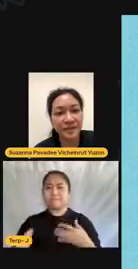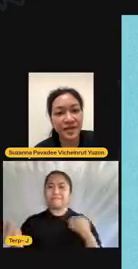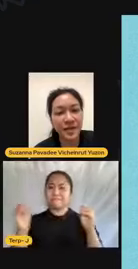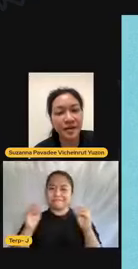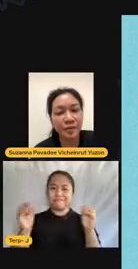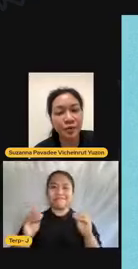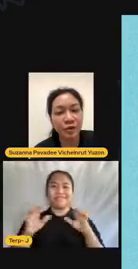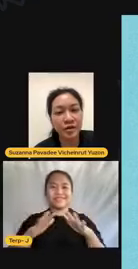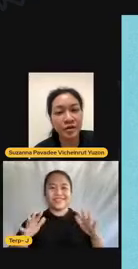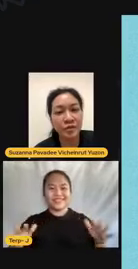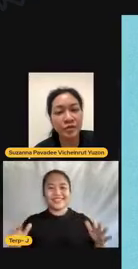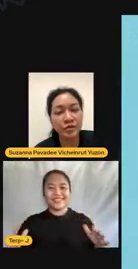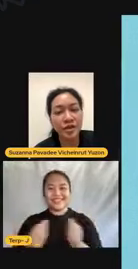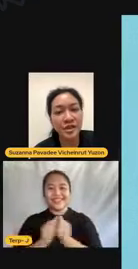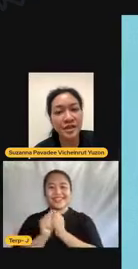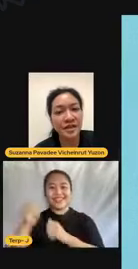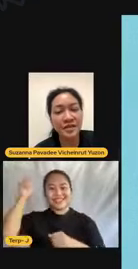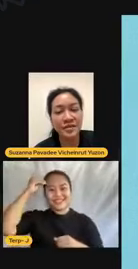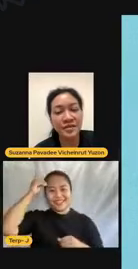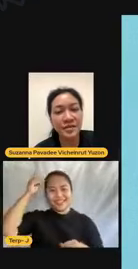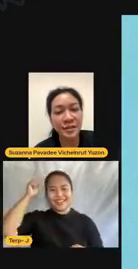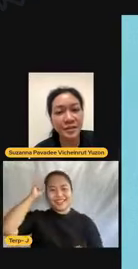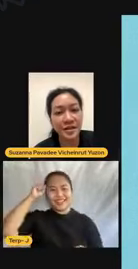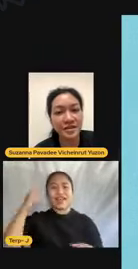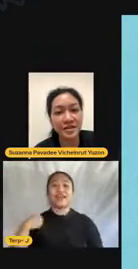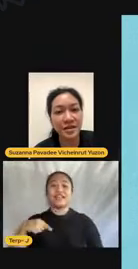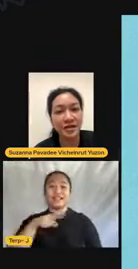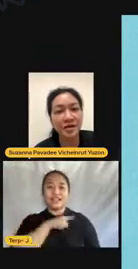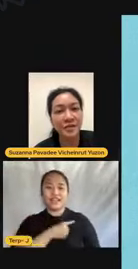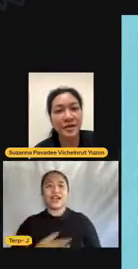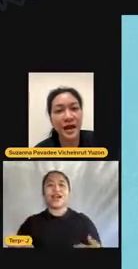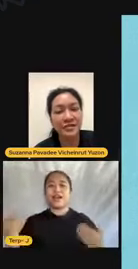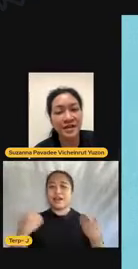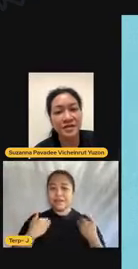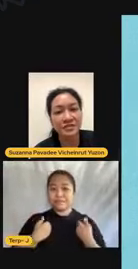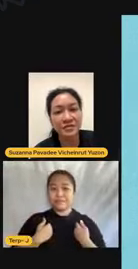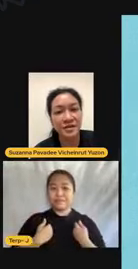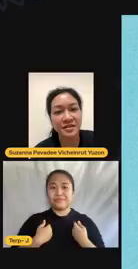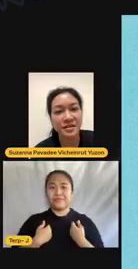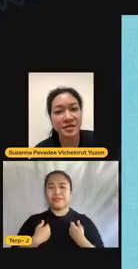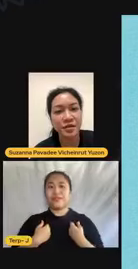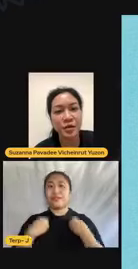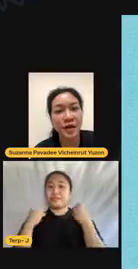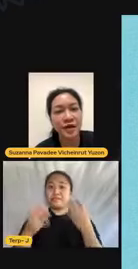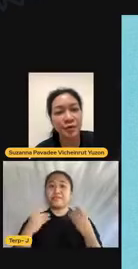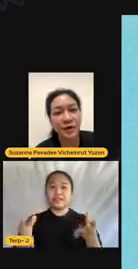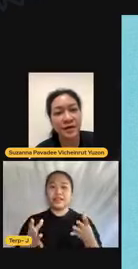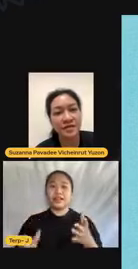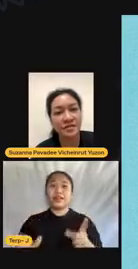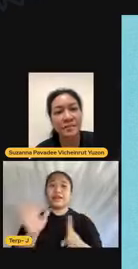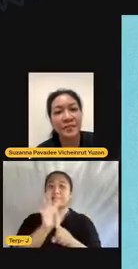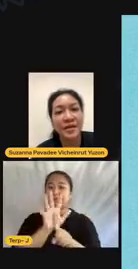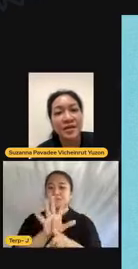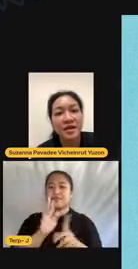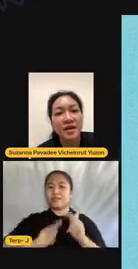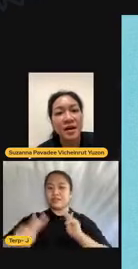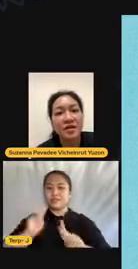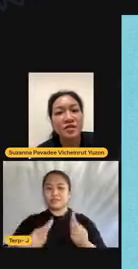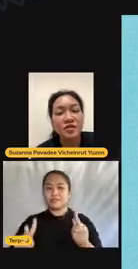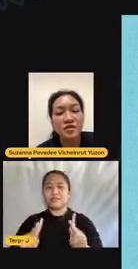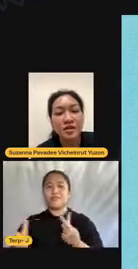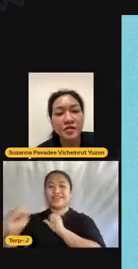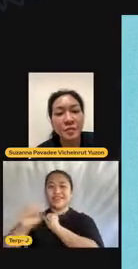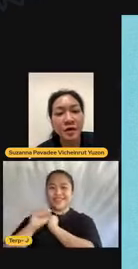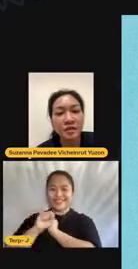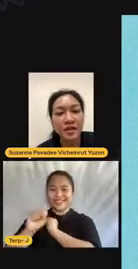themselves. We're fortunate that even celebrities are being advocates for this and creating awareness.